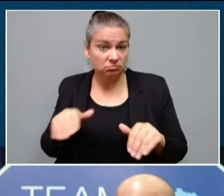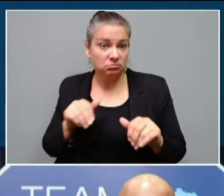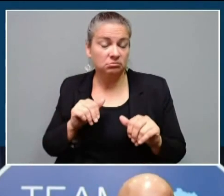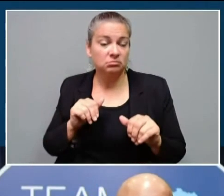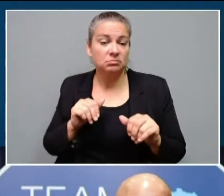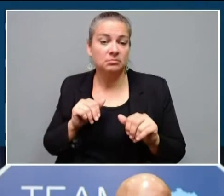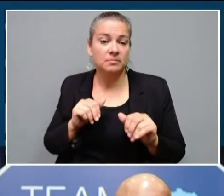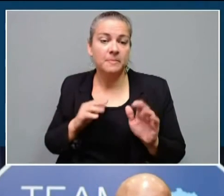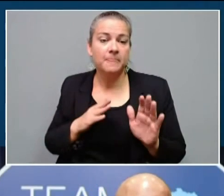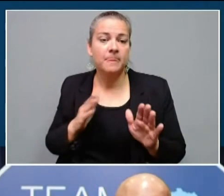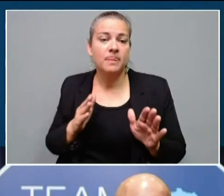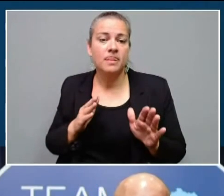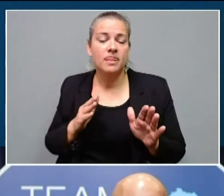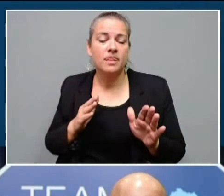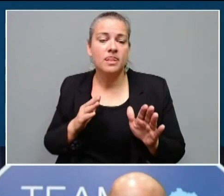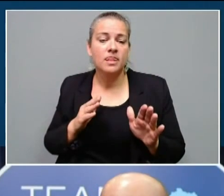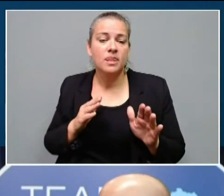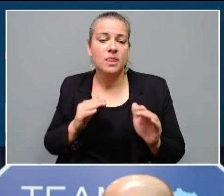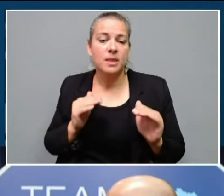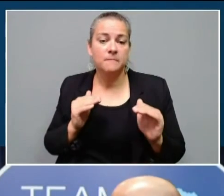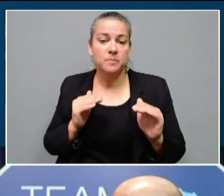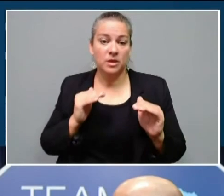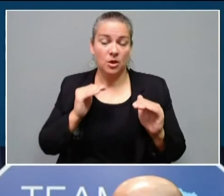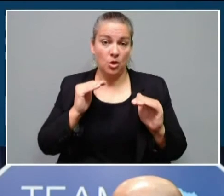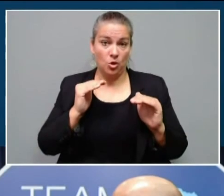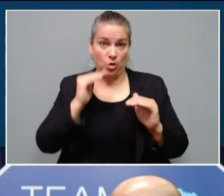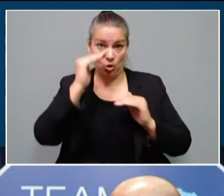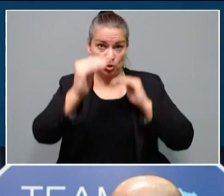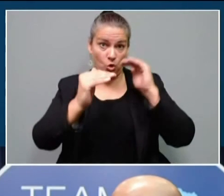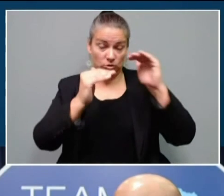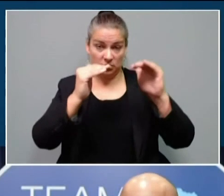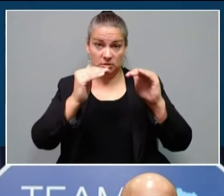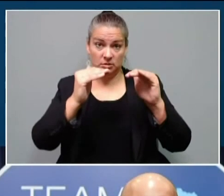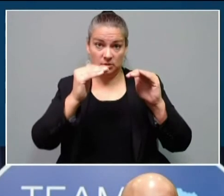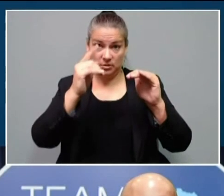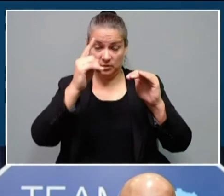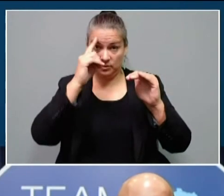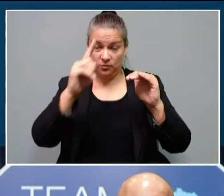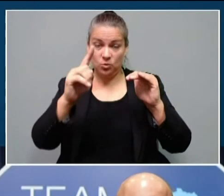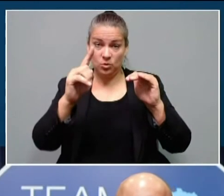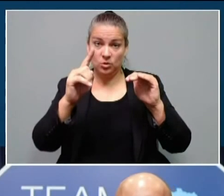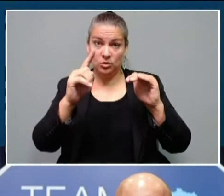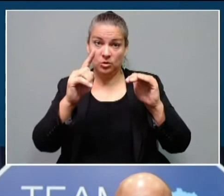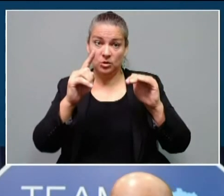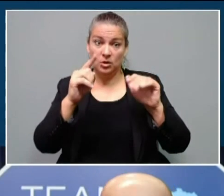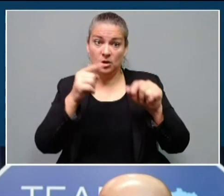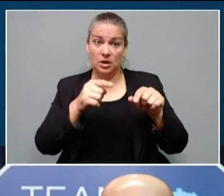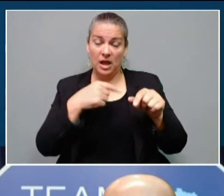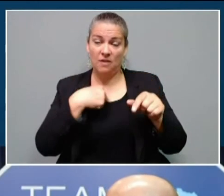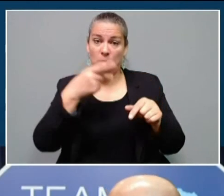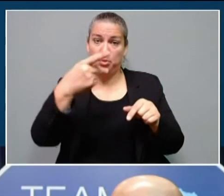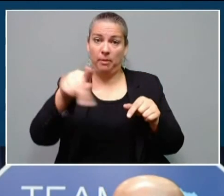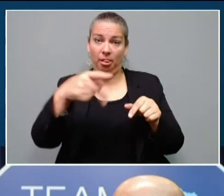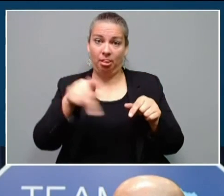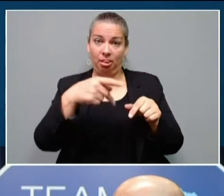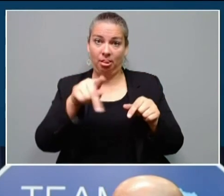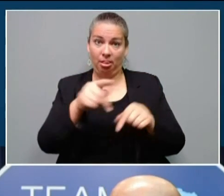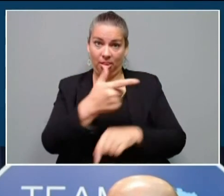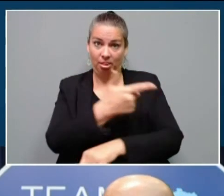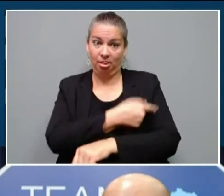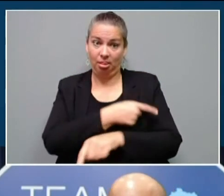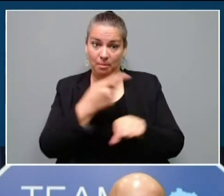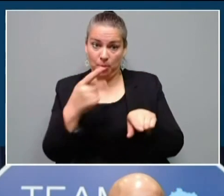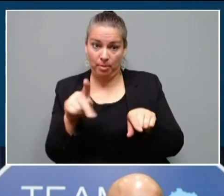The adult product for Pfizer is packaged, or will be packaged, in a bottle with a purple cap and purple language.